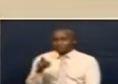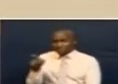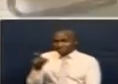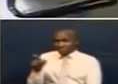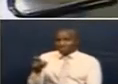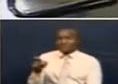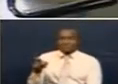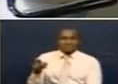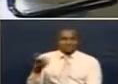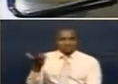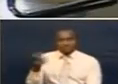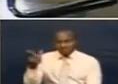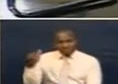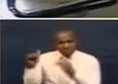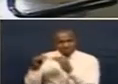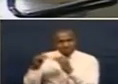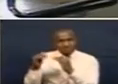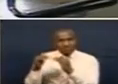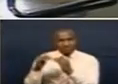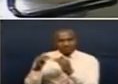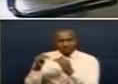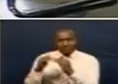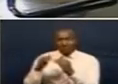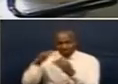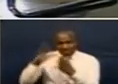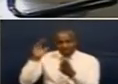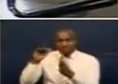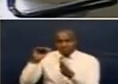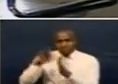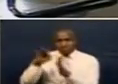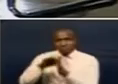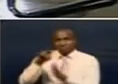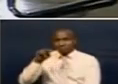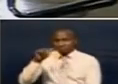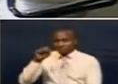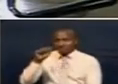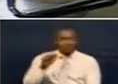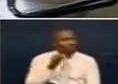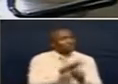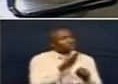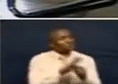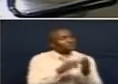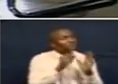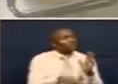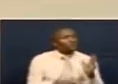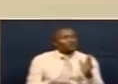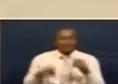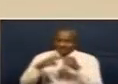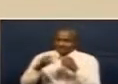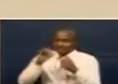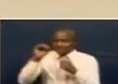We'll get three or four votes. And they are so democratic, but the majority of the votes will go to NASA. What is the majority? Majority is more than 70%